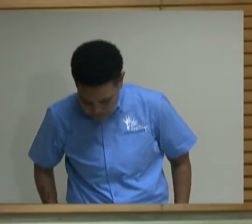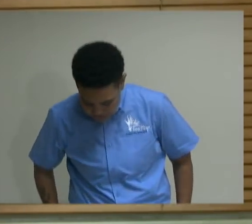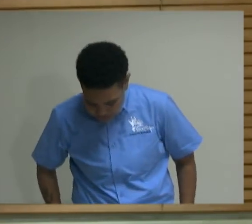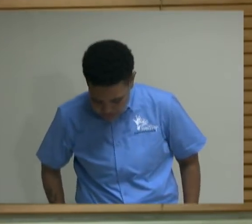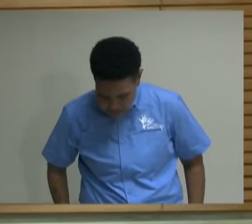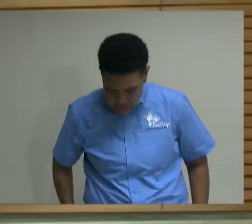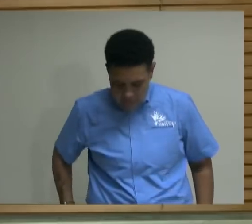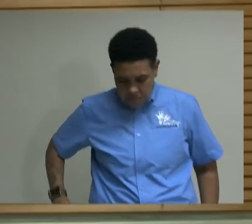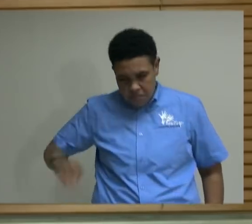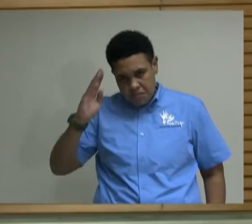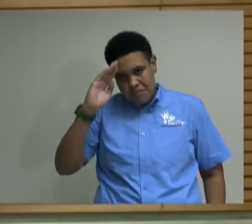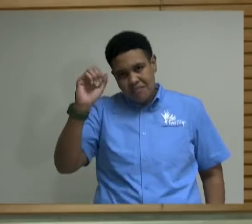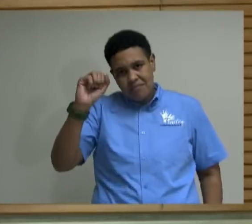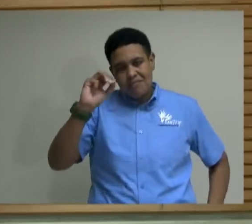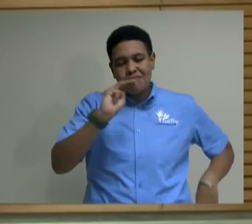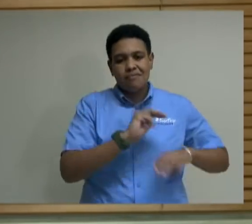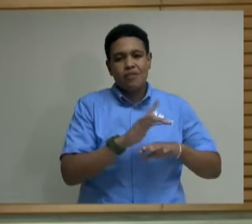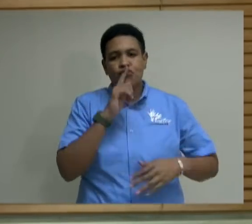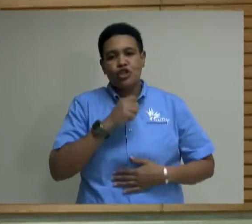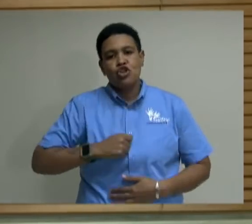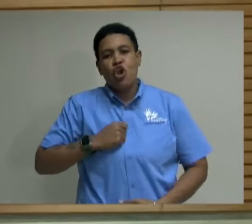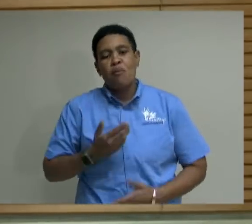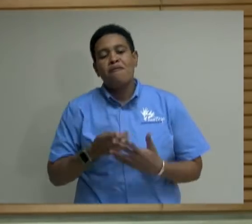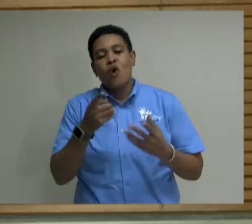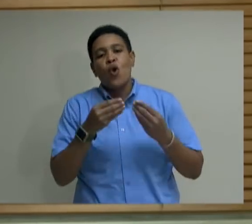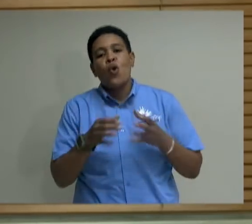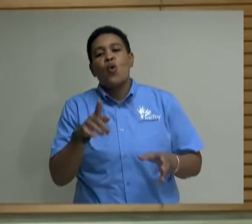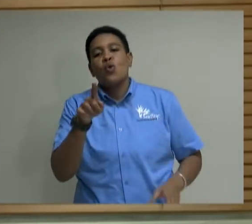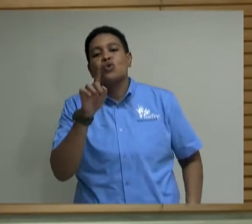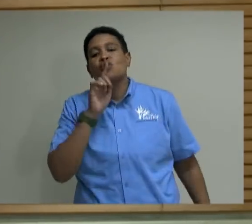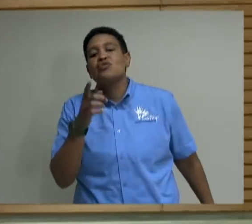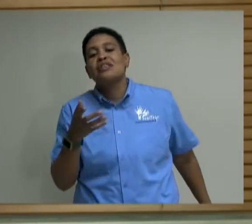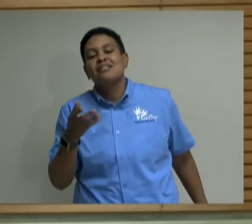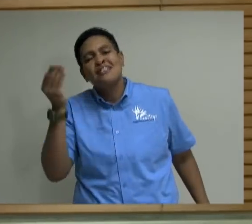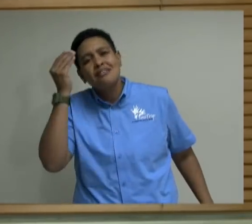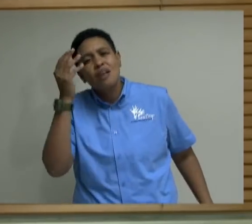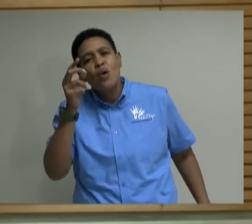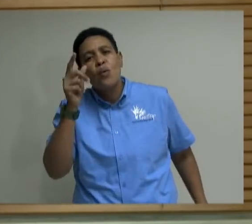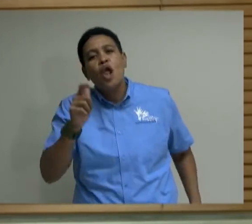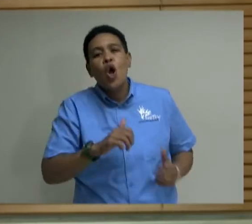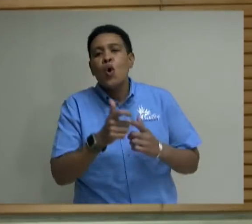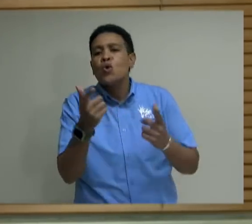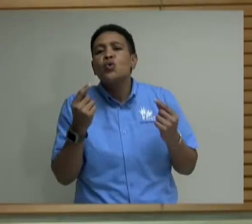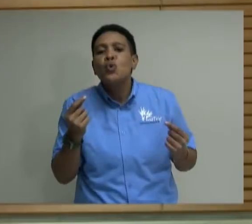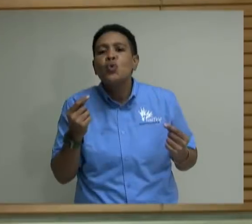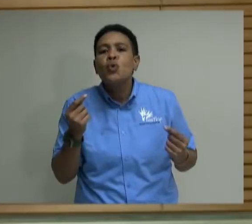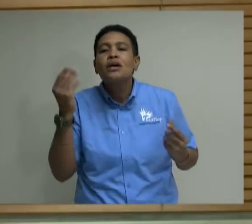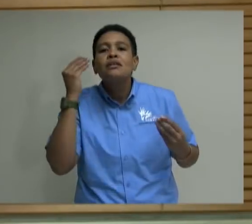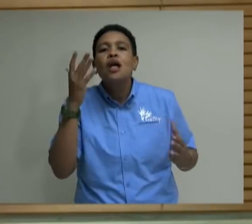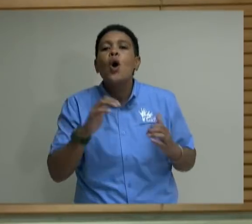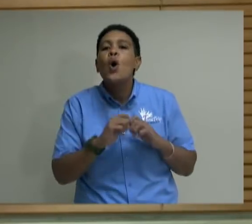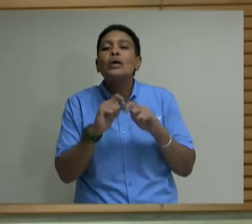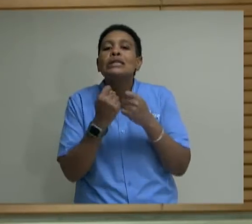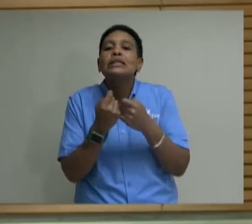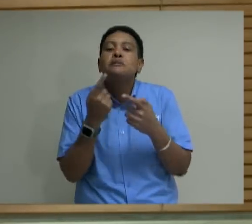Yes, Minister. Sorry about that. All right, before we lose you again, tell us quickly. Present. Tell us quickly how you did it and how the team